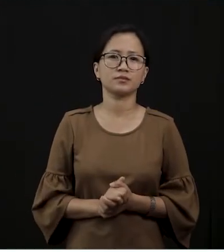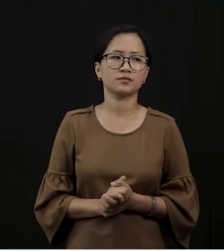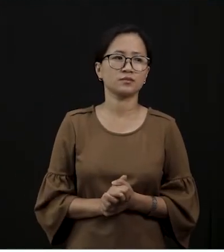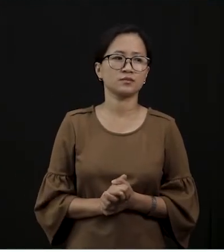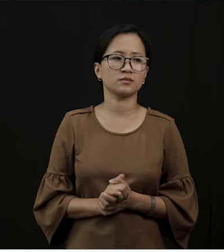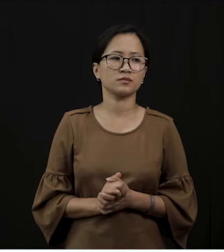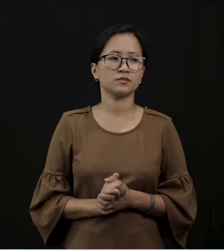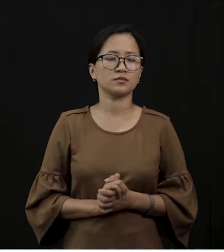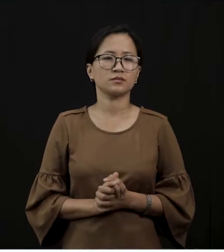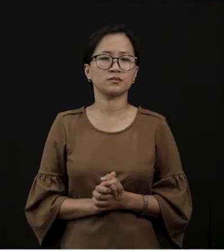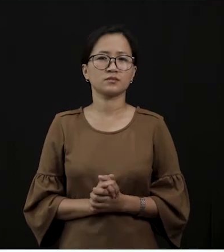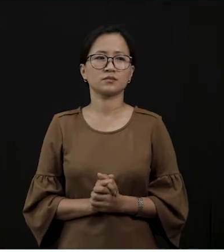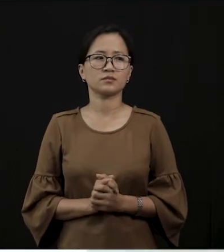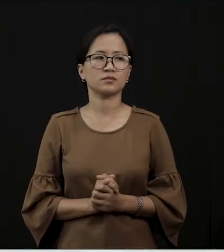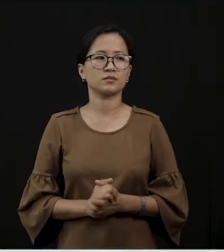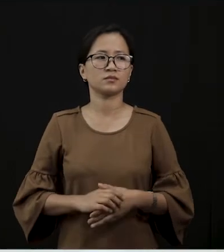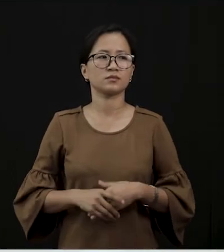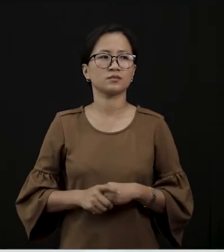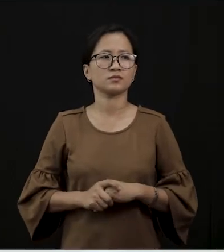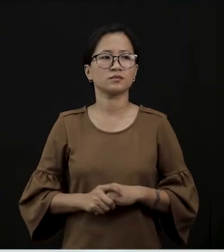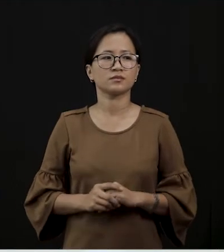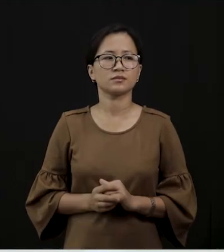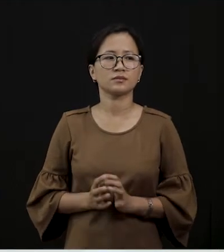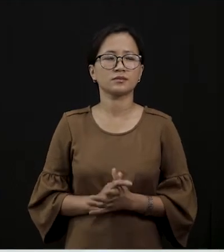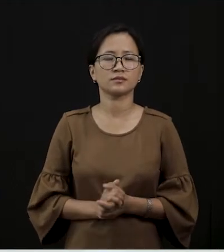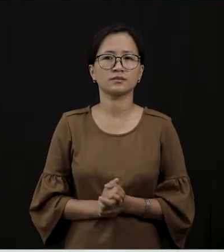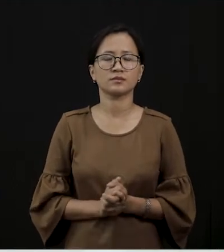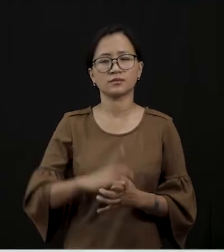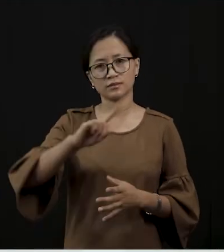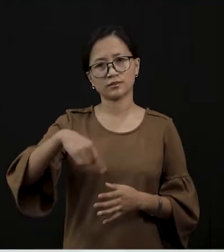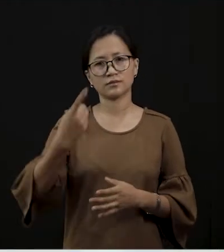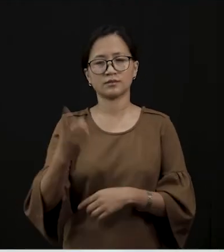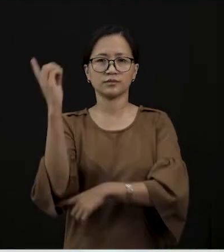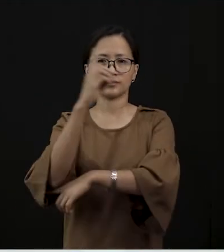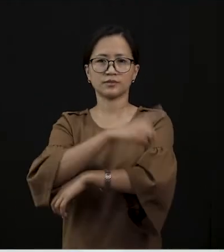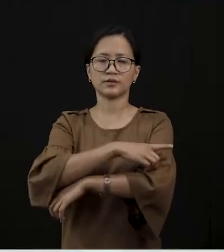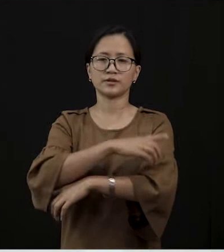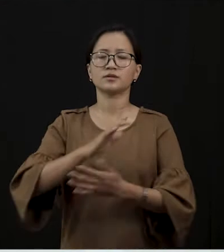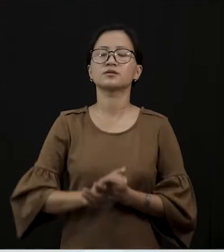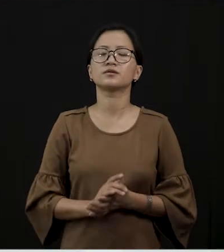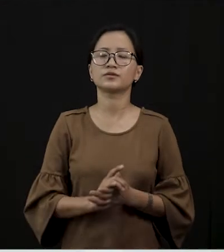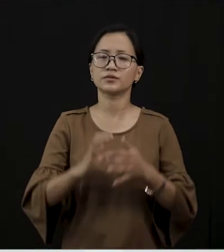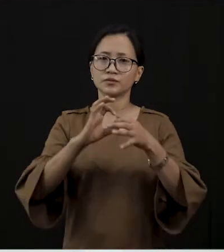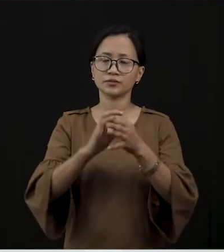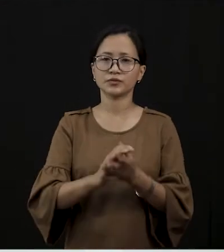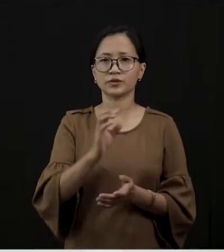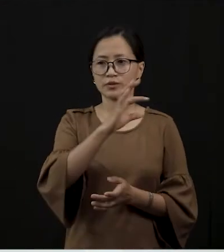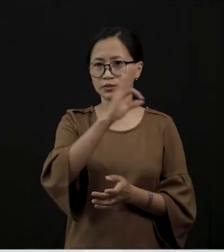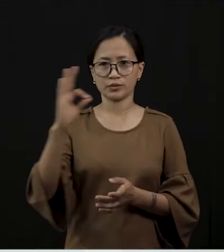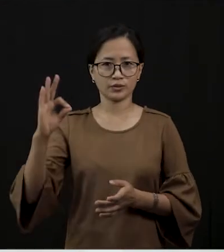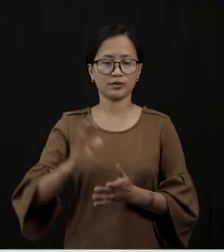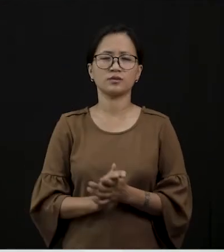year. Okay? Yes. Then, next is days of the week. In